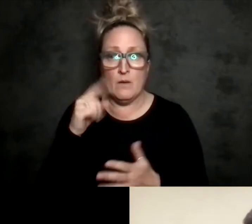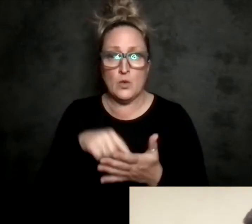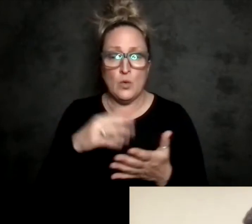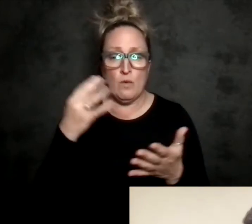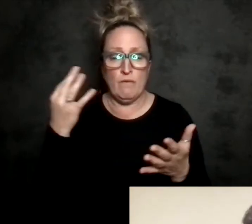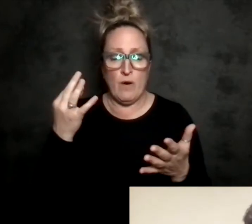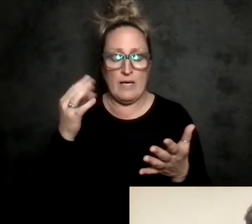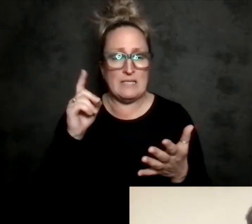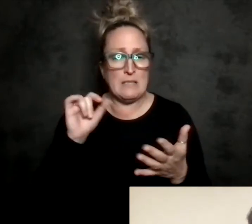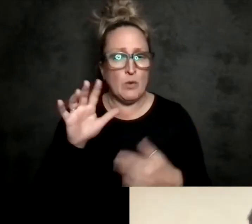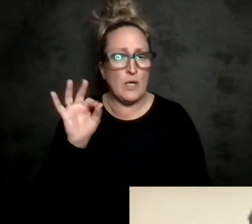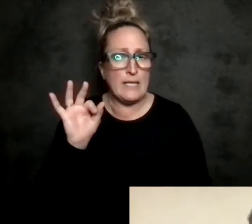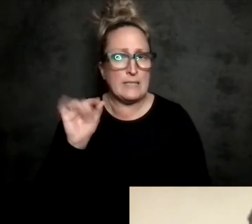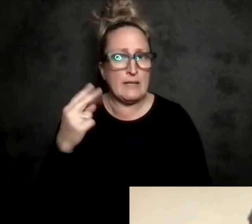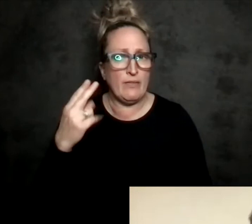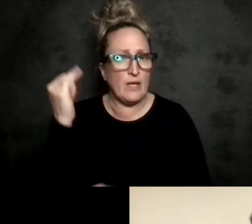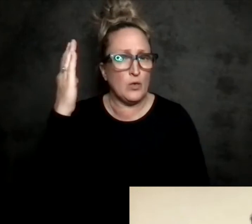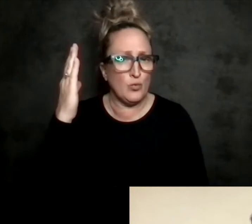Friday, December 19th at noon.